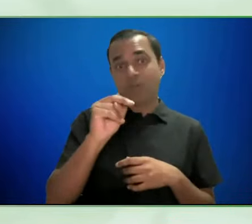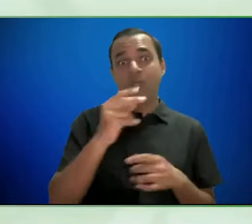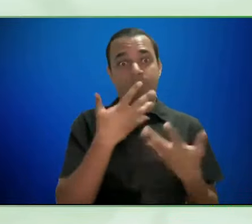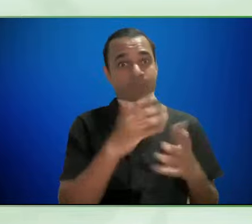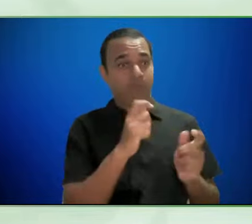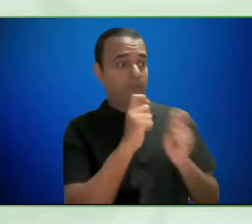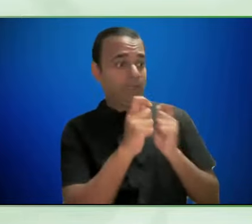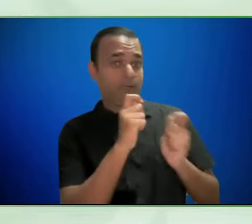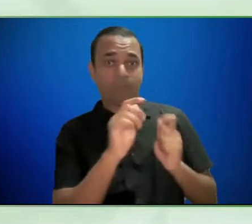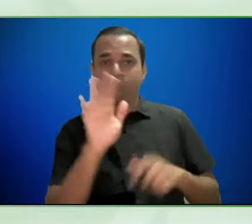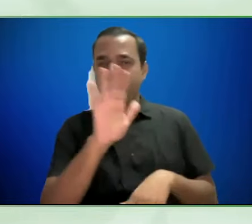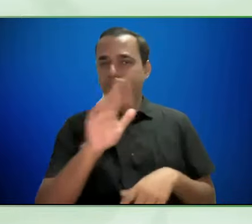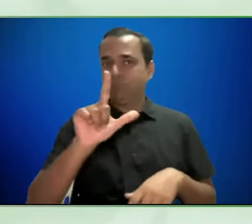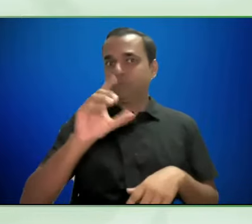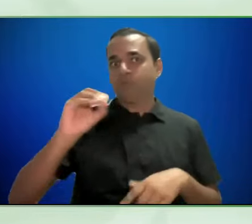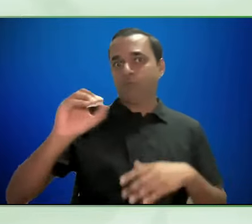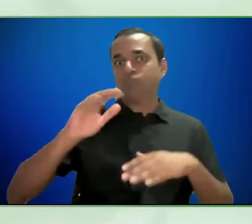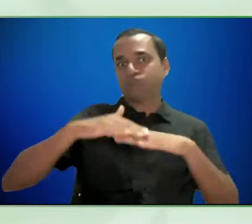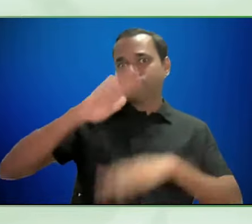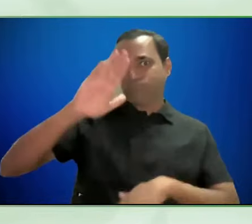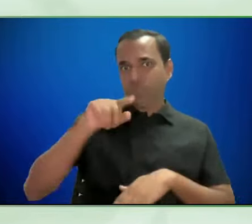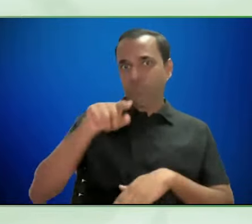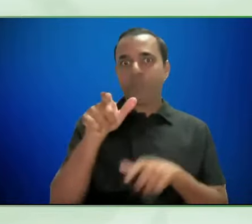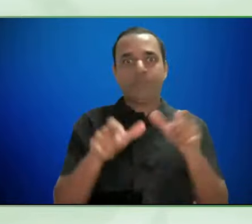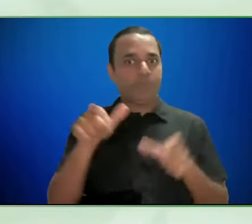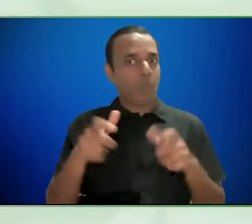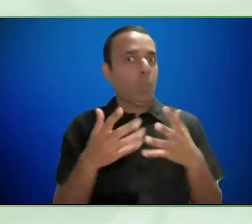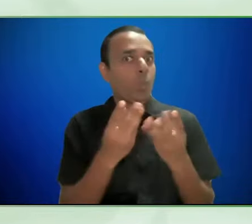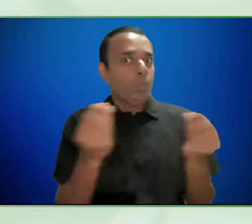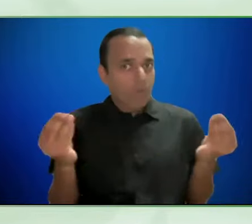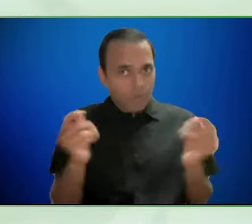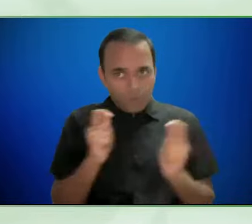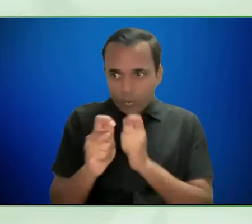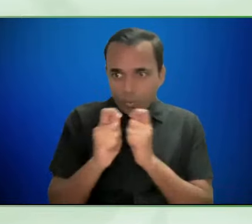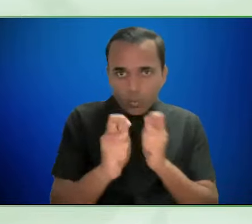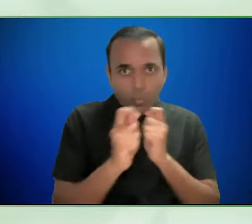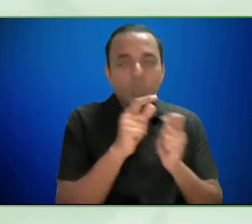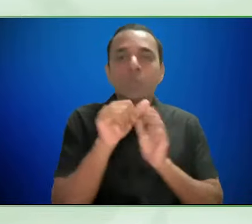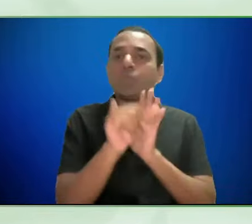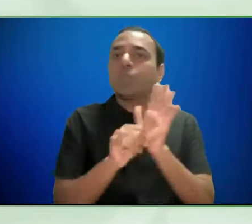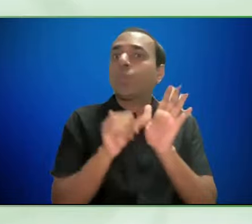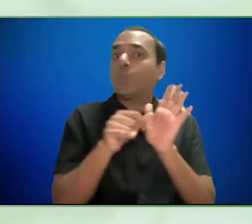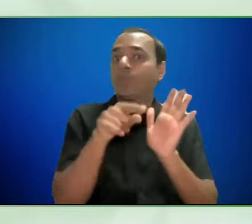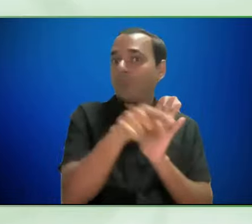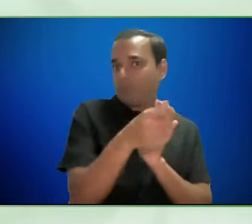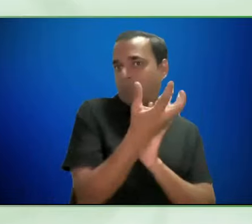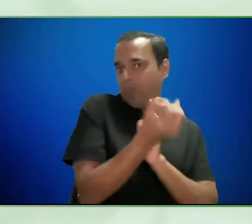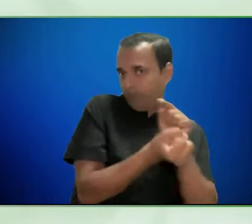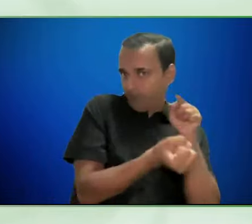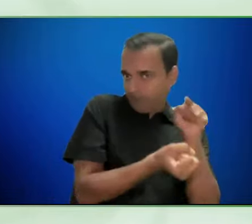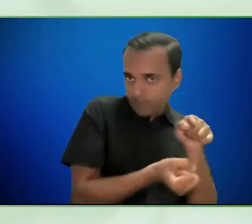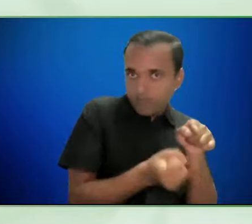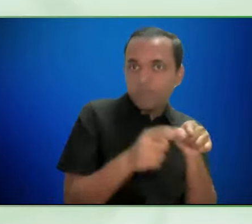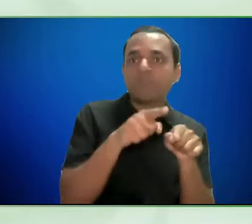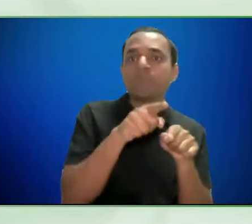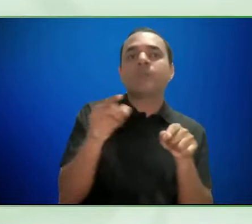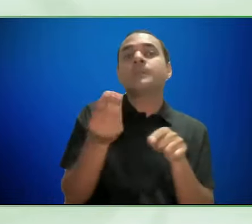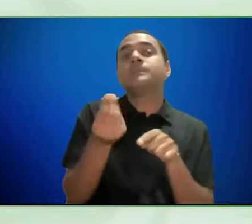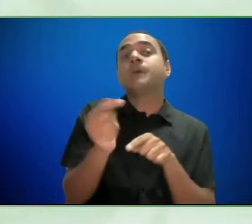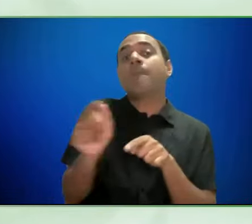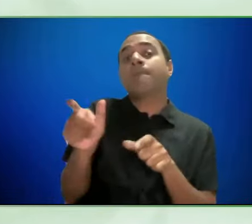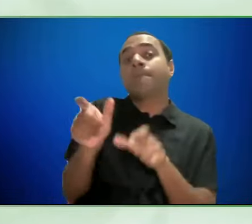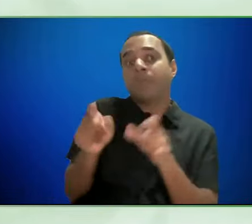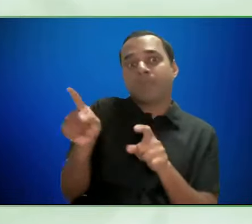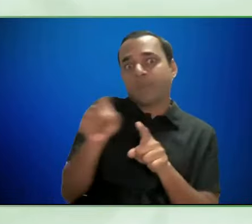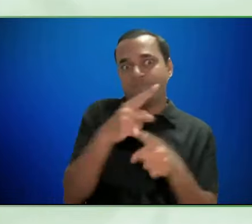in this interview series. We are thrilled. Yes, we are. And just to finish up, Fionn, this question. Yes. Was it just for you, or were